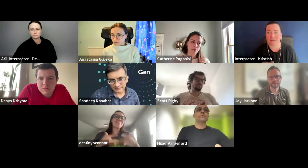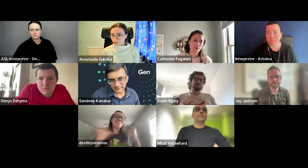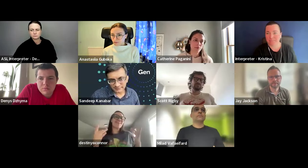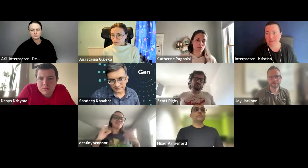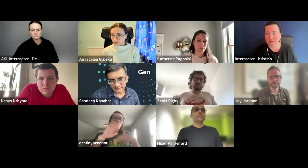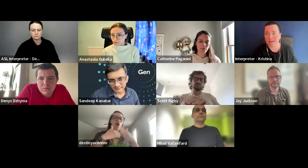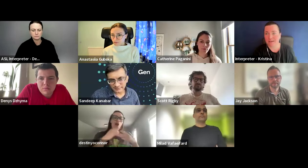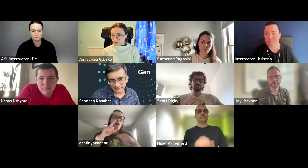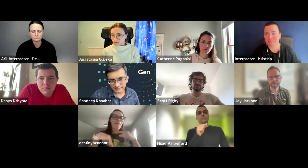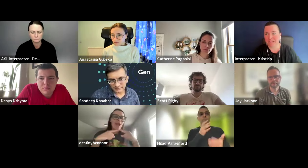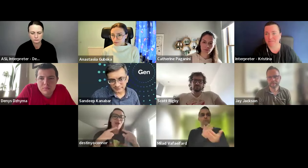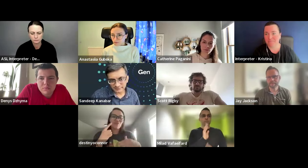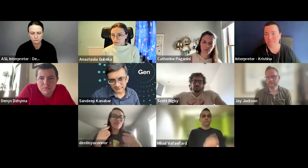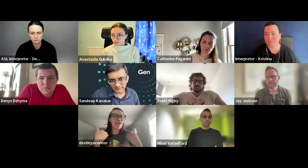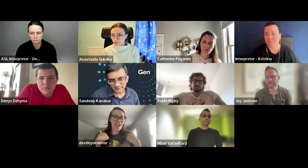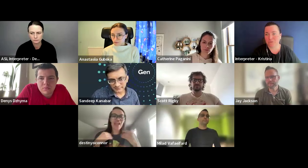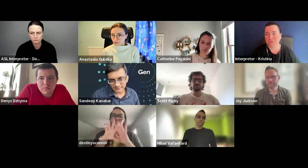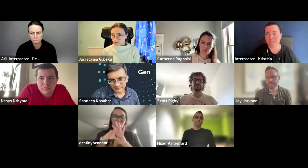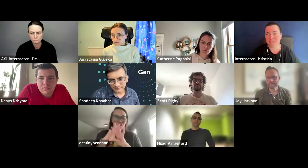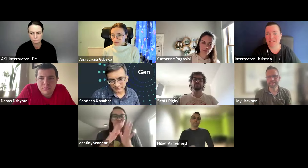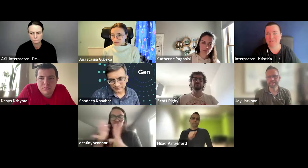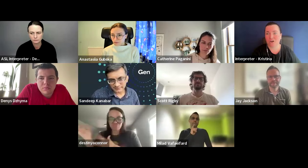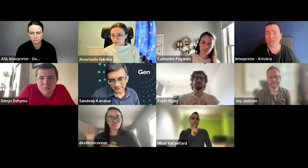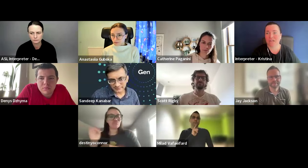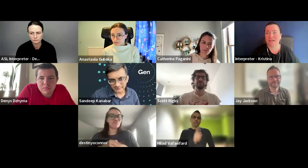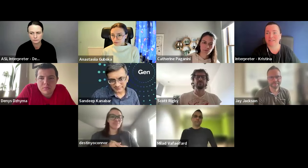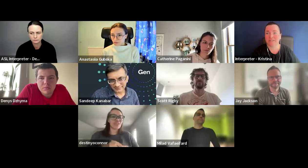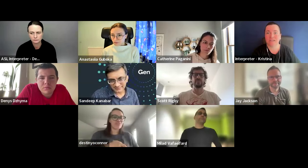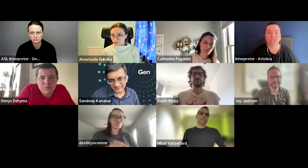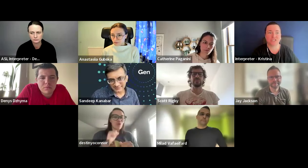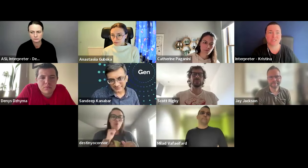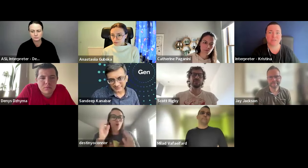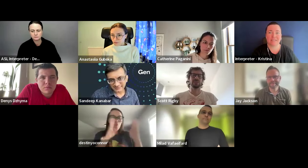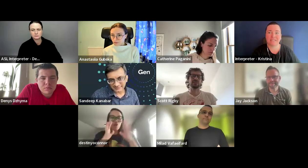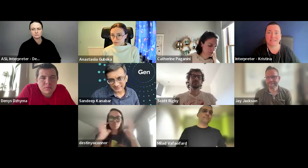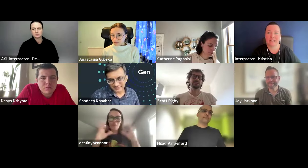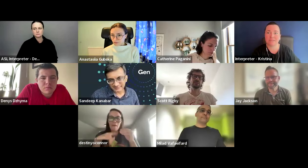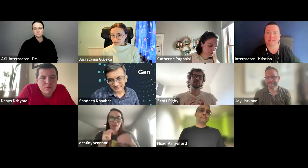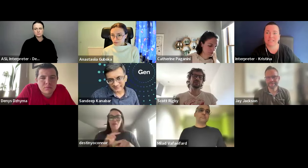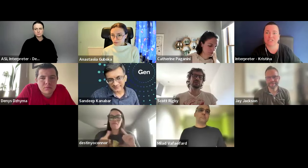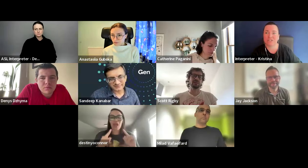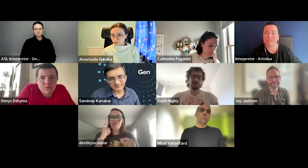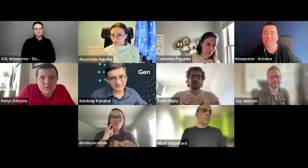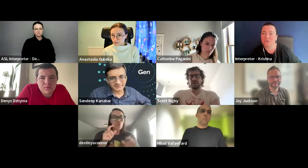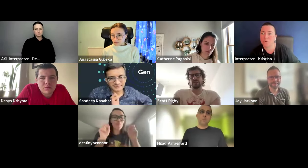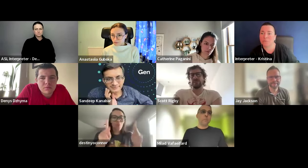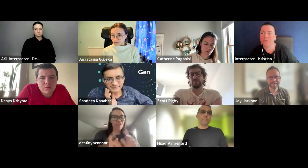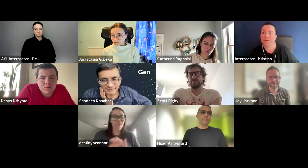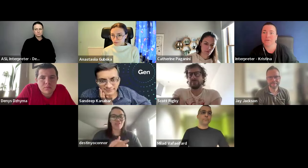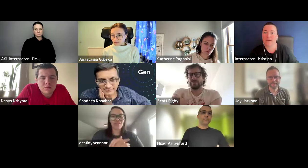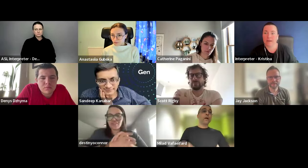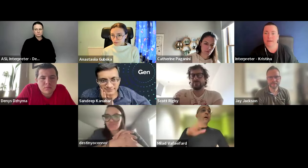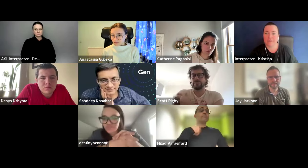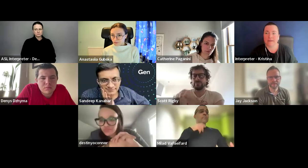the time. And you'll see things online. So yes, just know that that's an expectation and that's